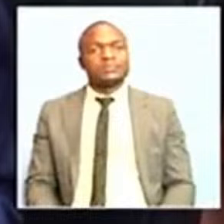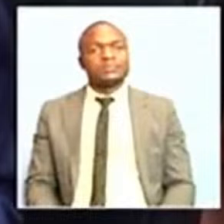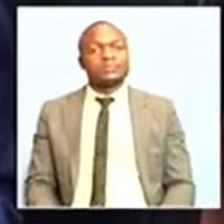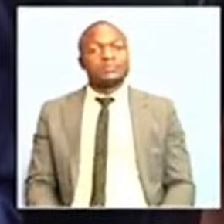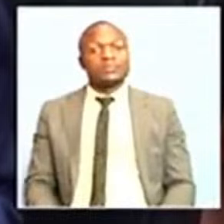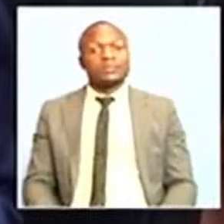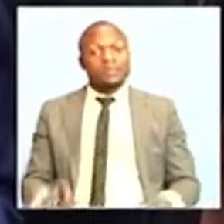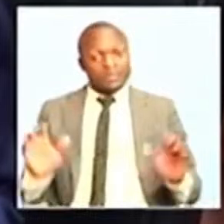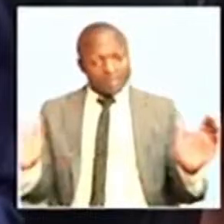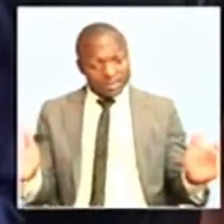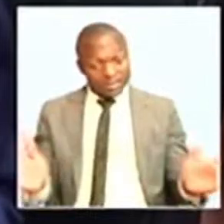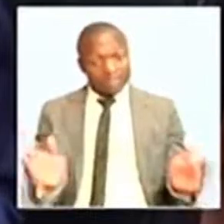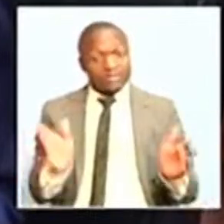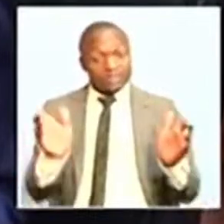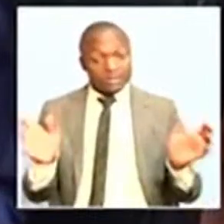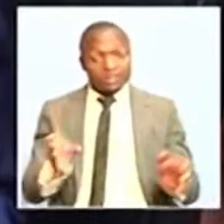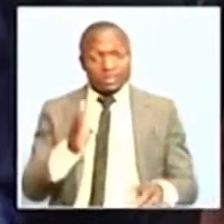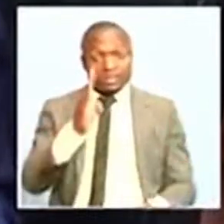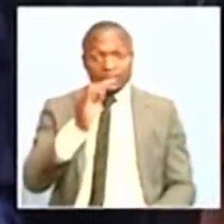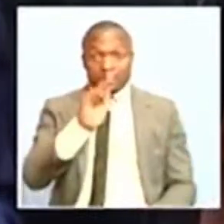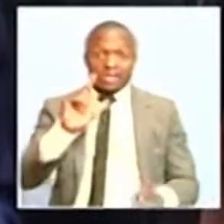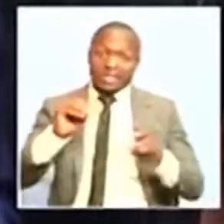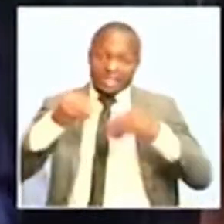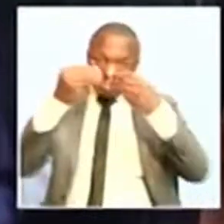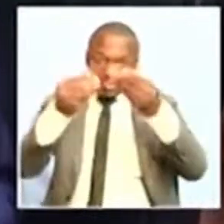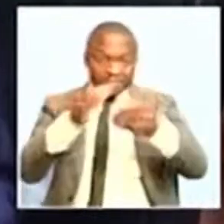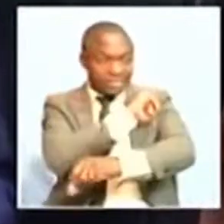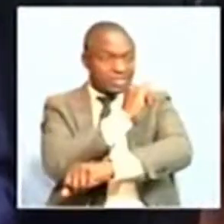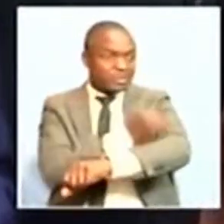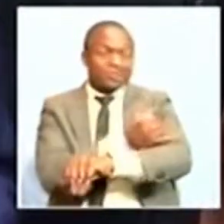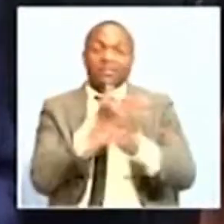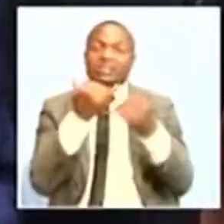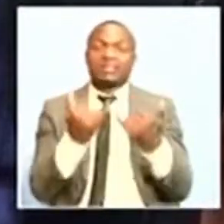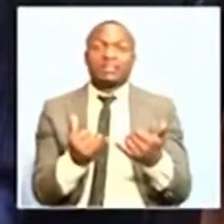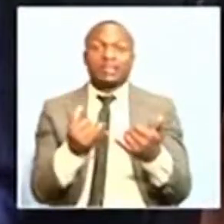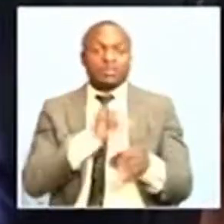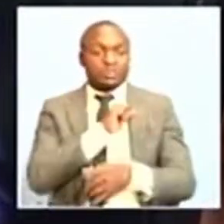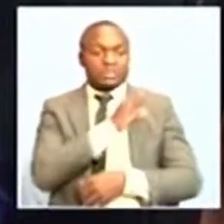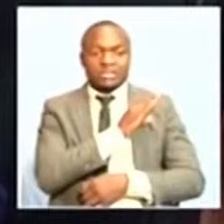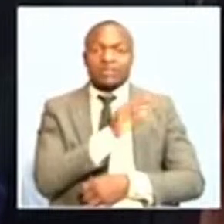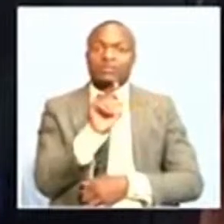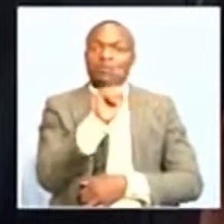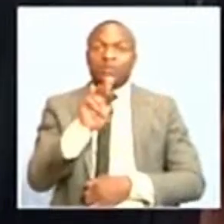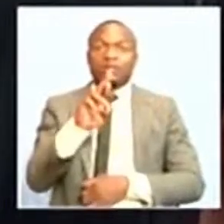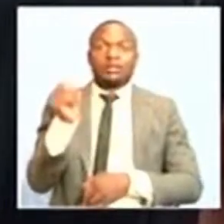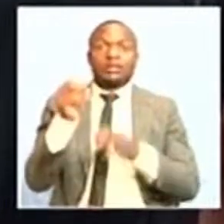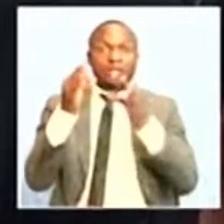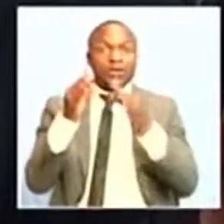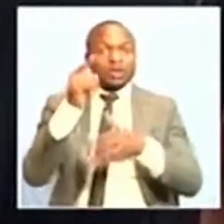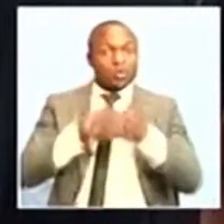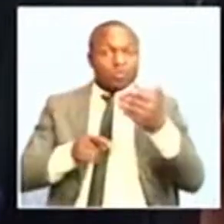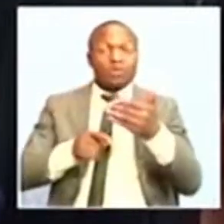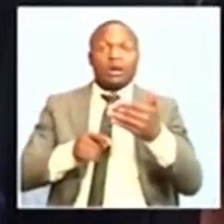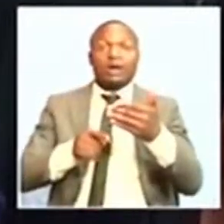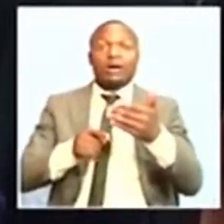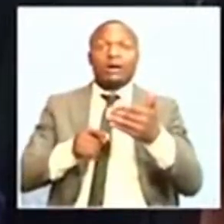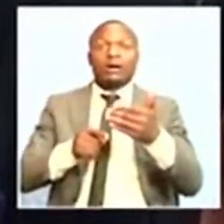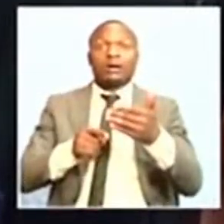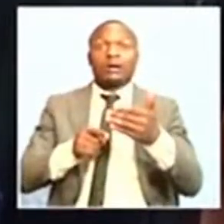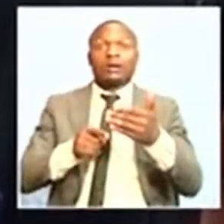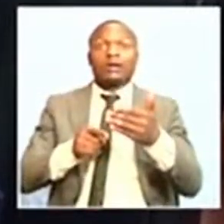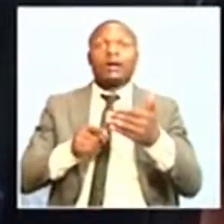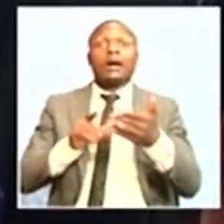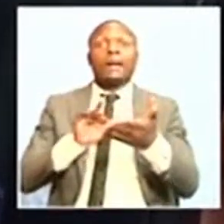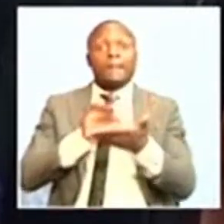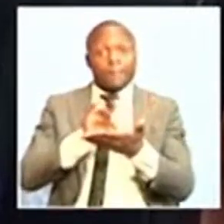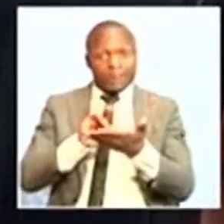promoting a bill that provides immunity, Chair, now to staff at ZRI What if the Medical Association of Zambia would come to this